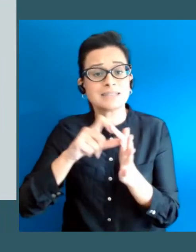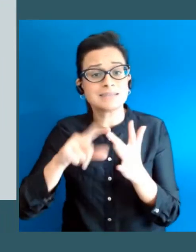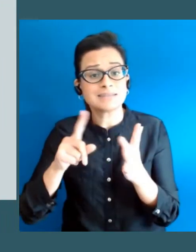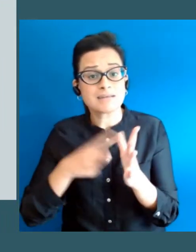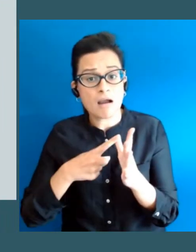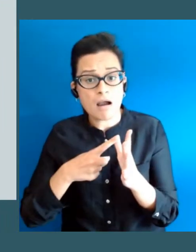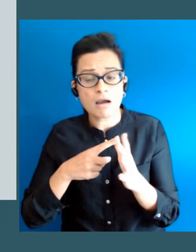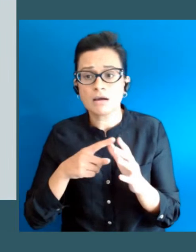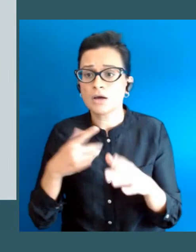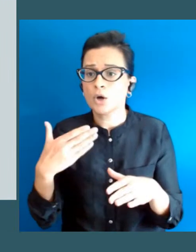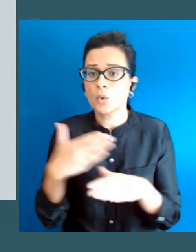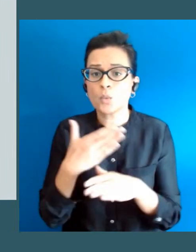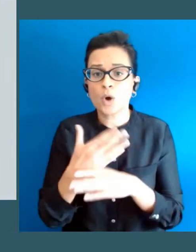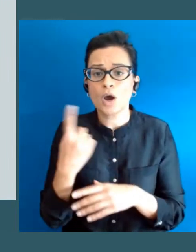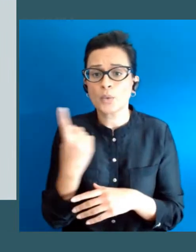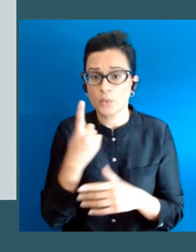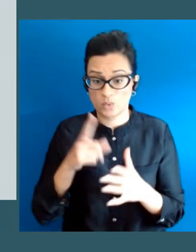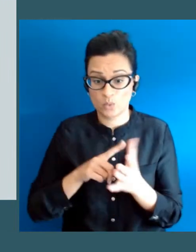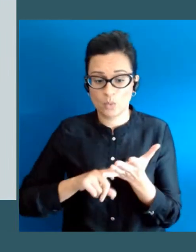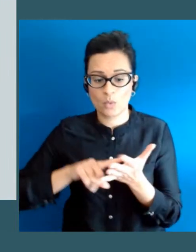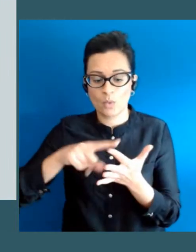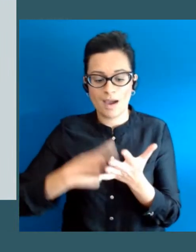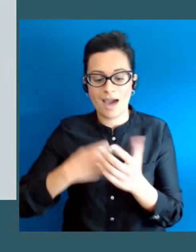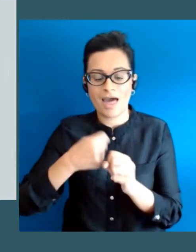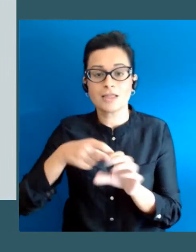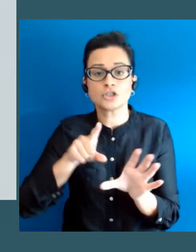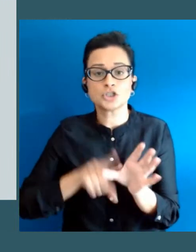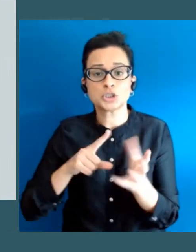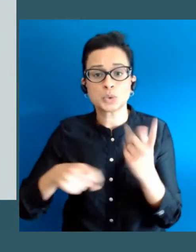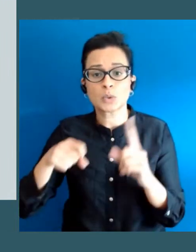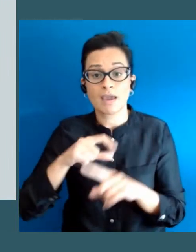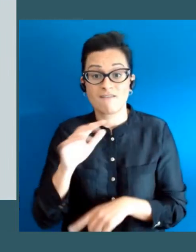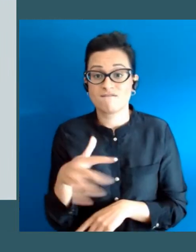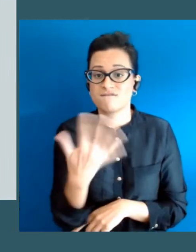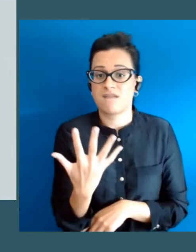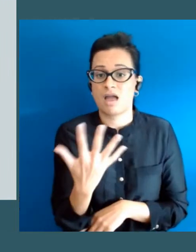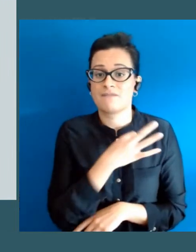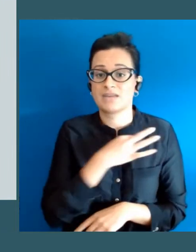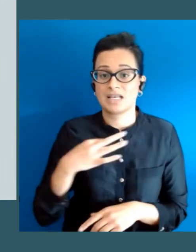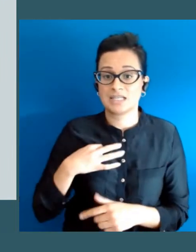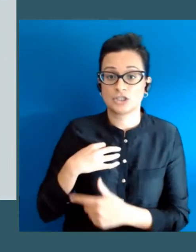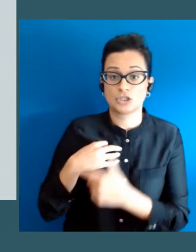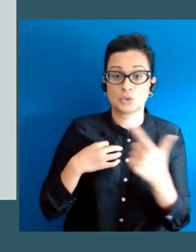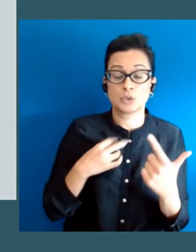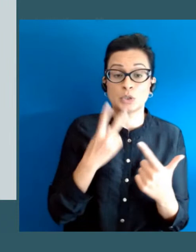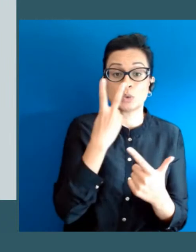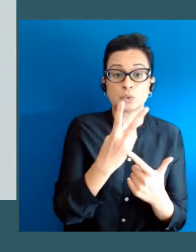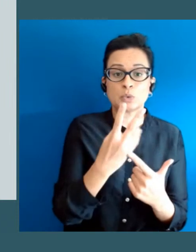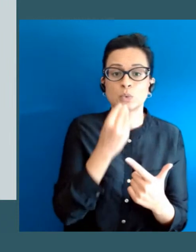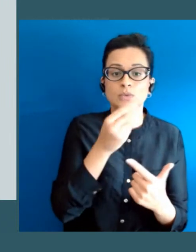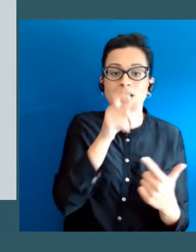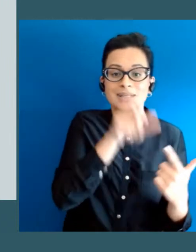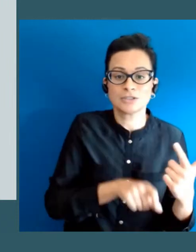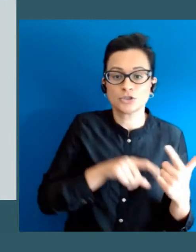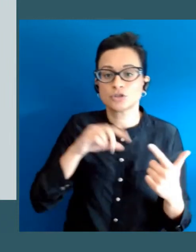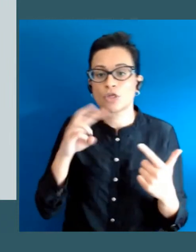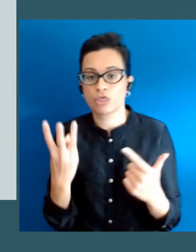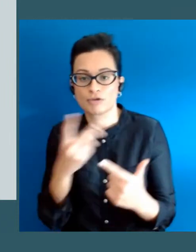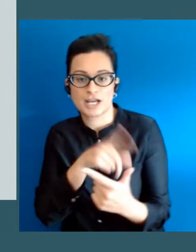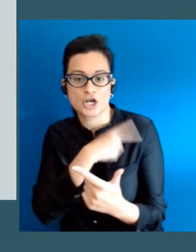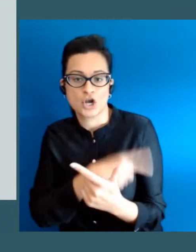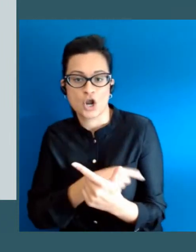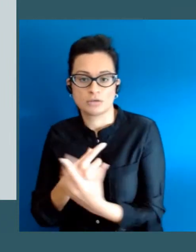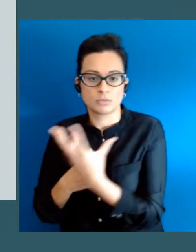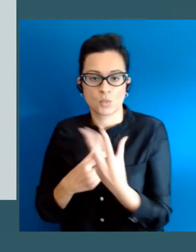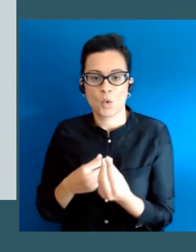for AllergyUK. We've got 5 clinicians, 2 dietitians, 3 nurses. So we put together information,